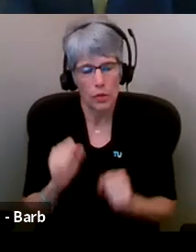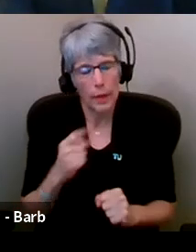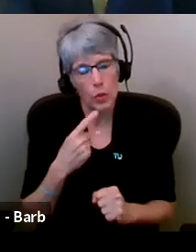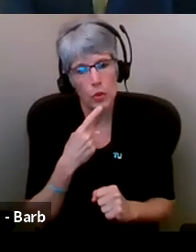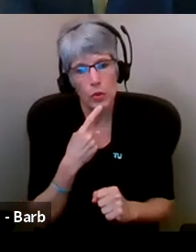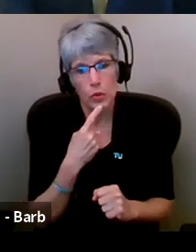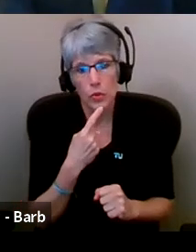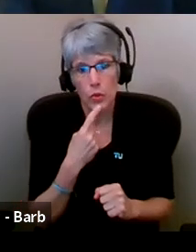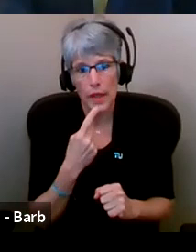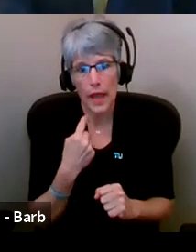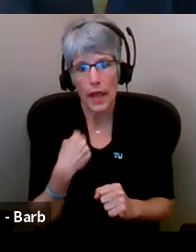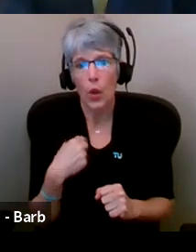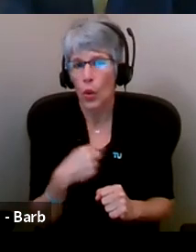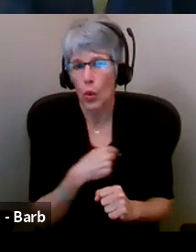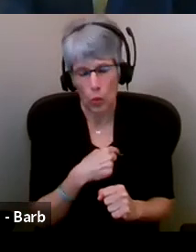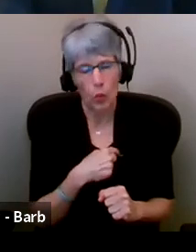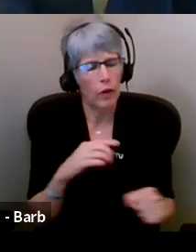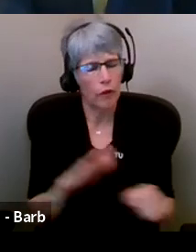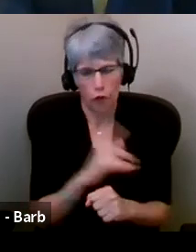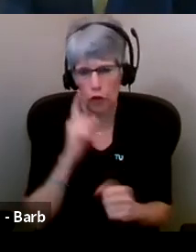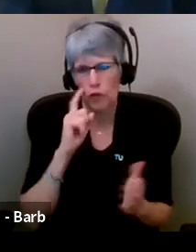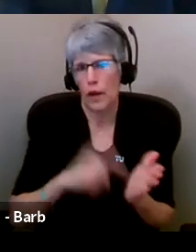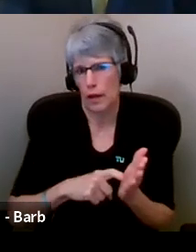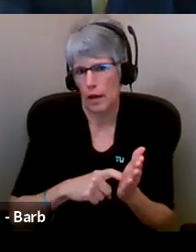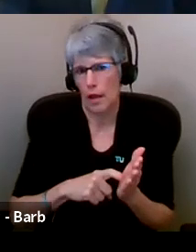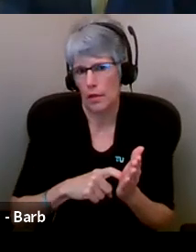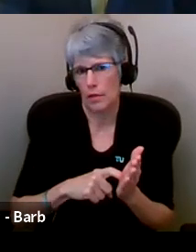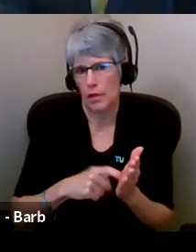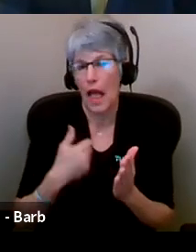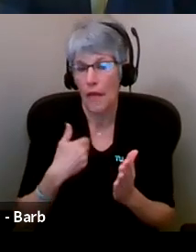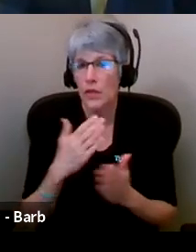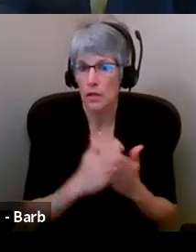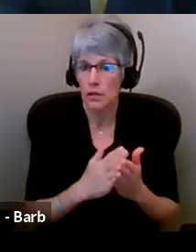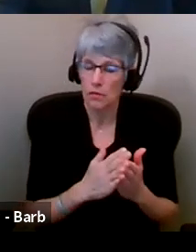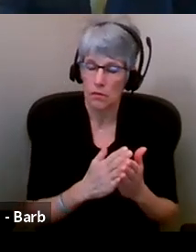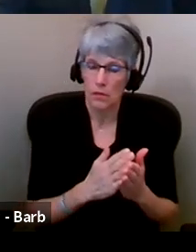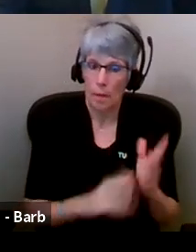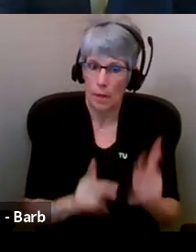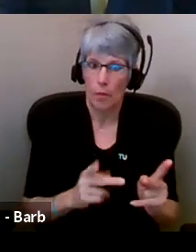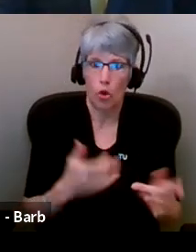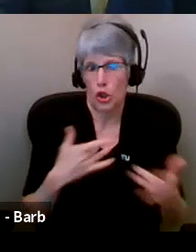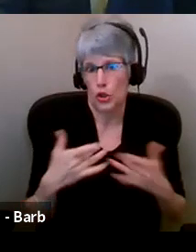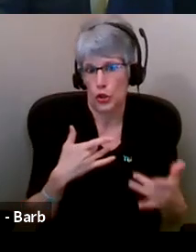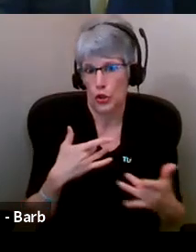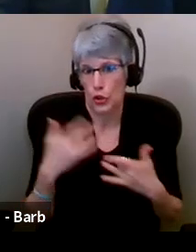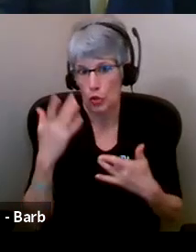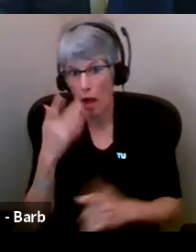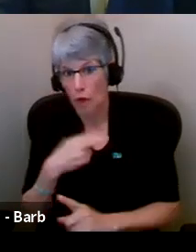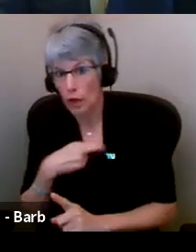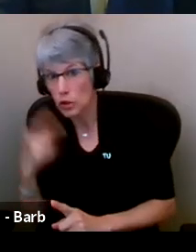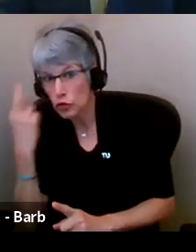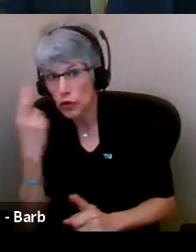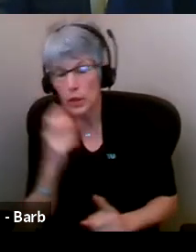you know, we completely recognize that there's individuals that have concerns, either because of religious or medical